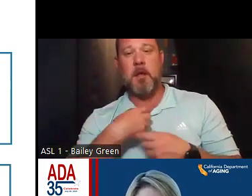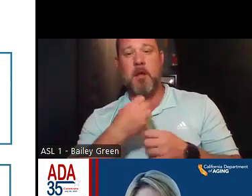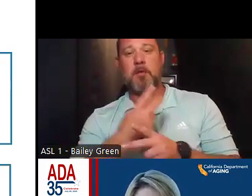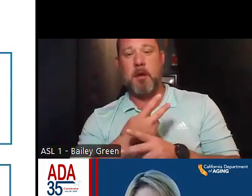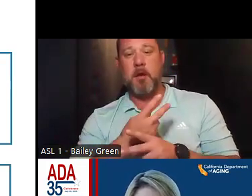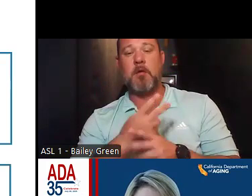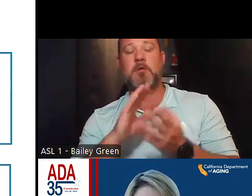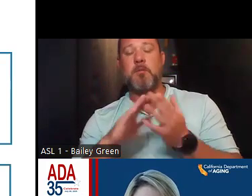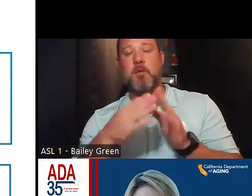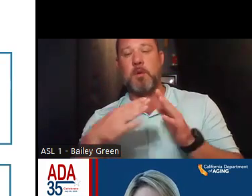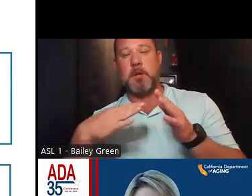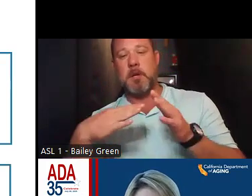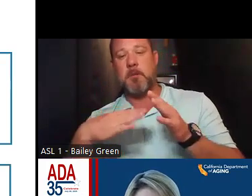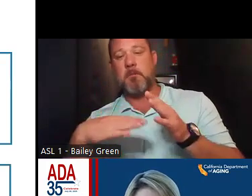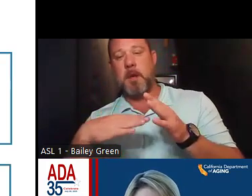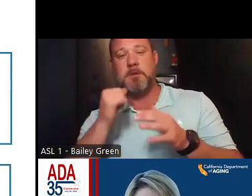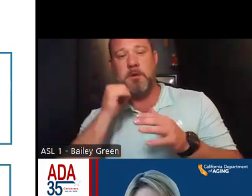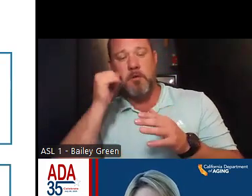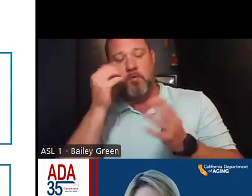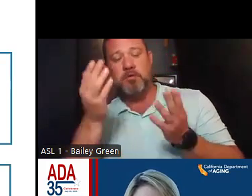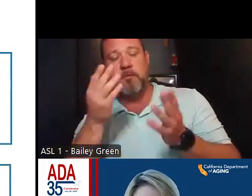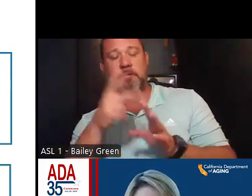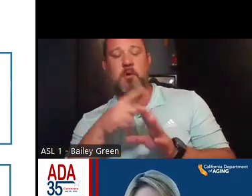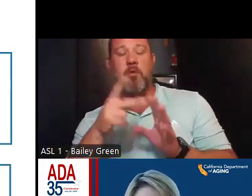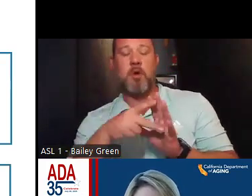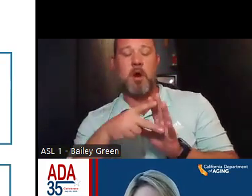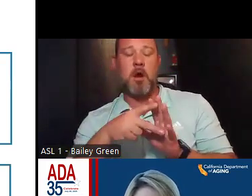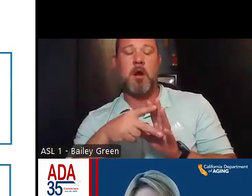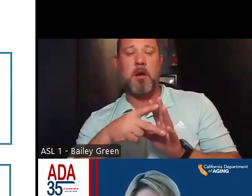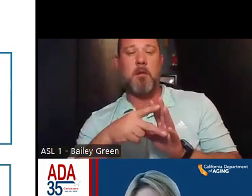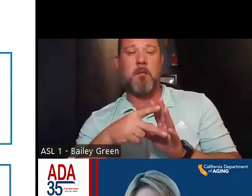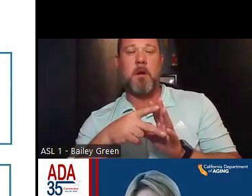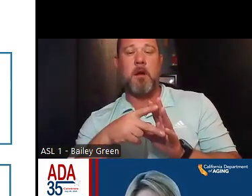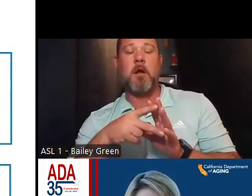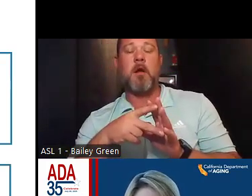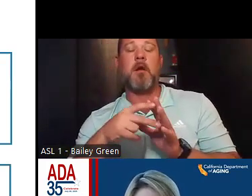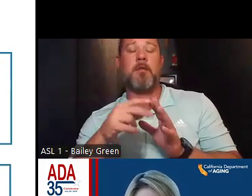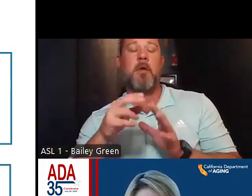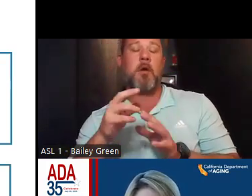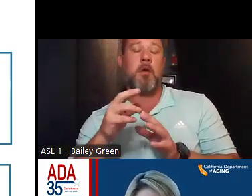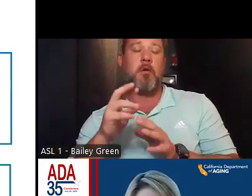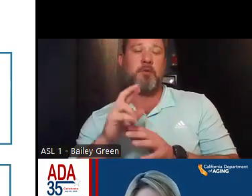the community-based adult services program, as well as regional center